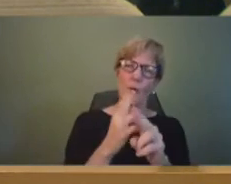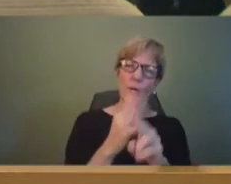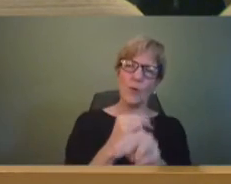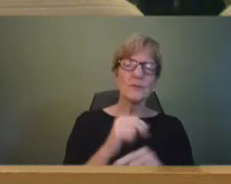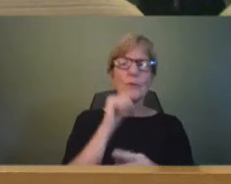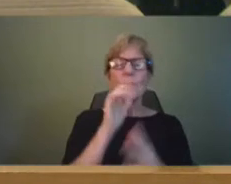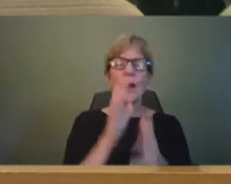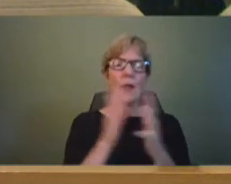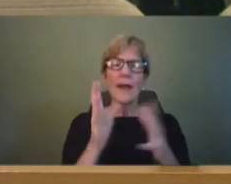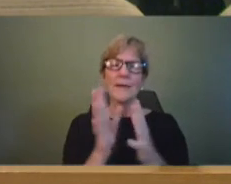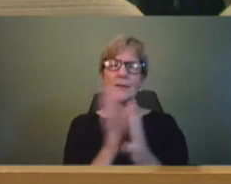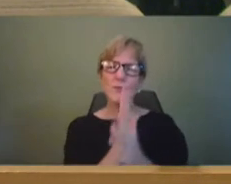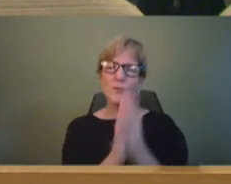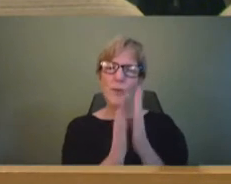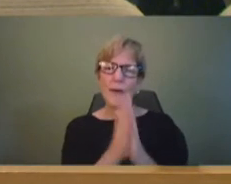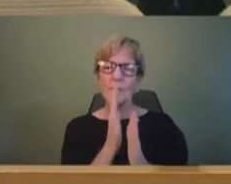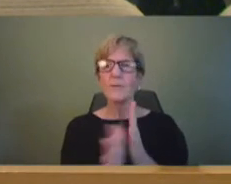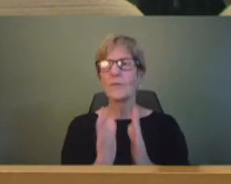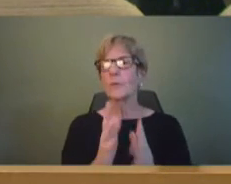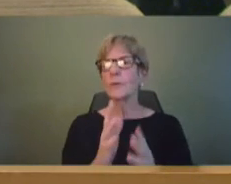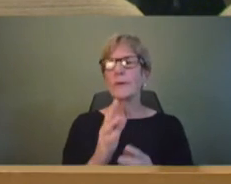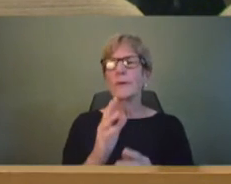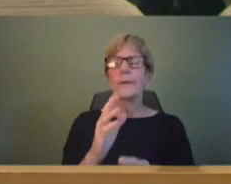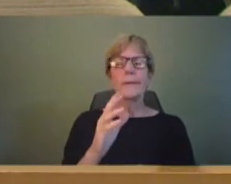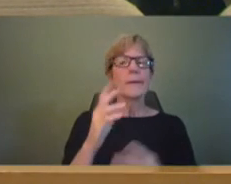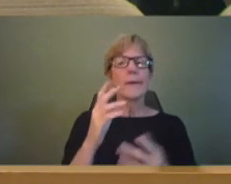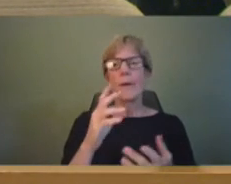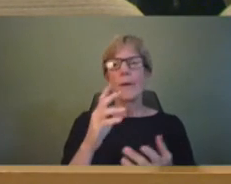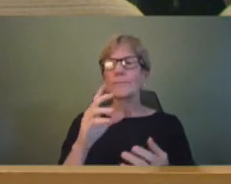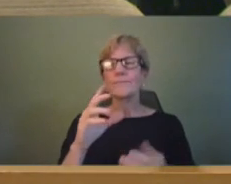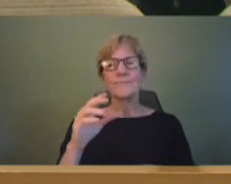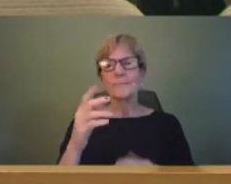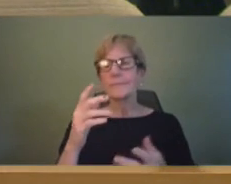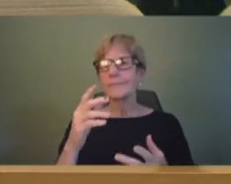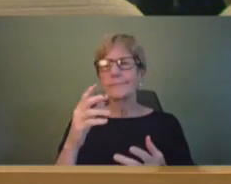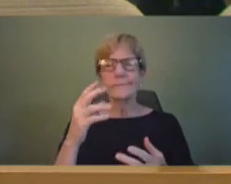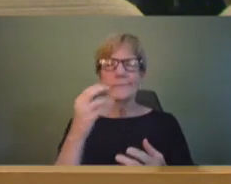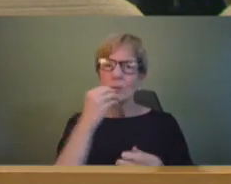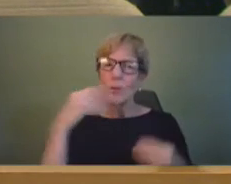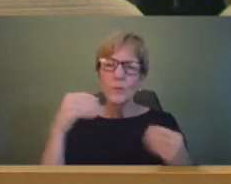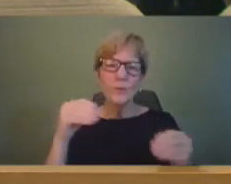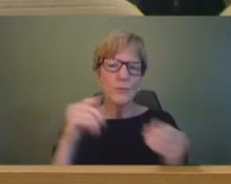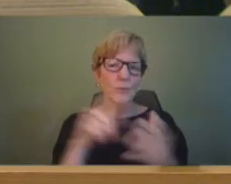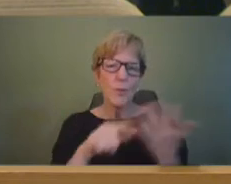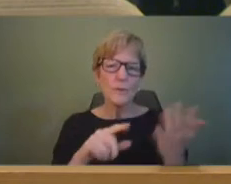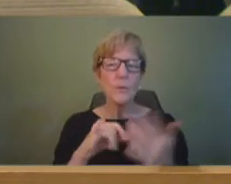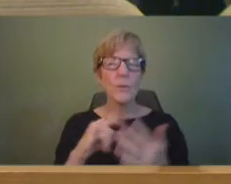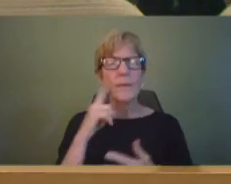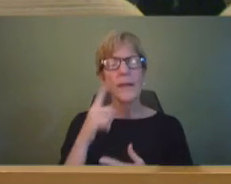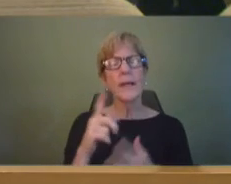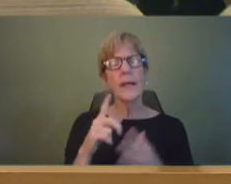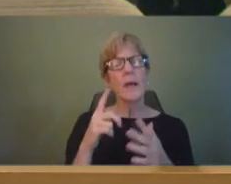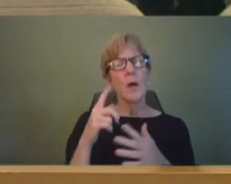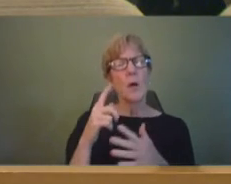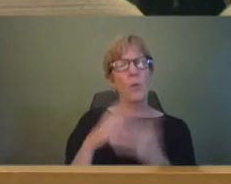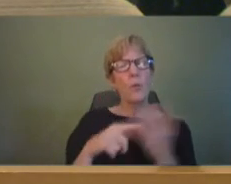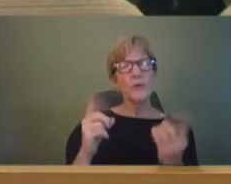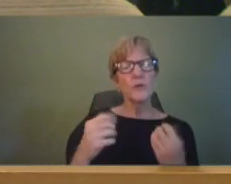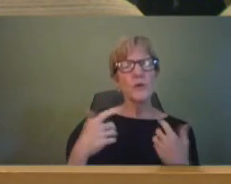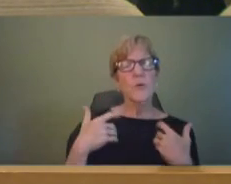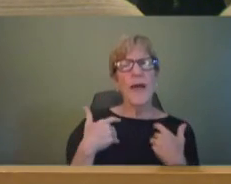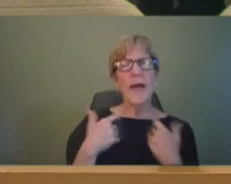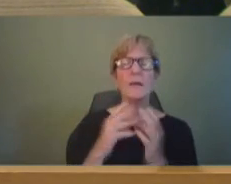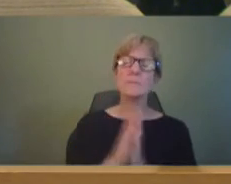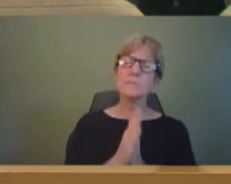support the type of retail I think they'd like to see so we're we're we're thinking through what could be done to have a little bit of a different mixed